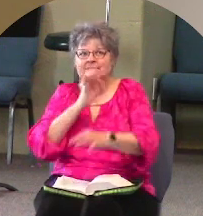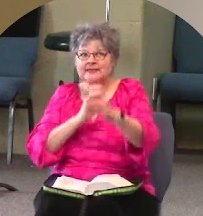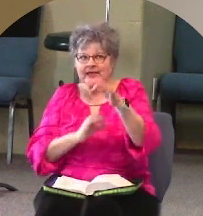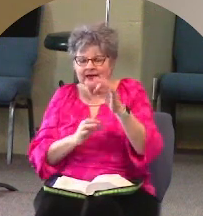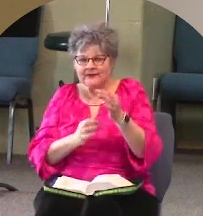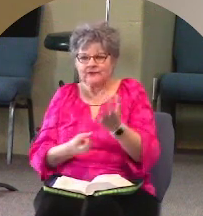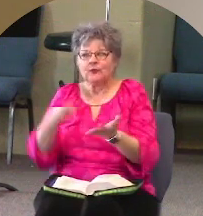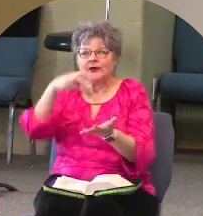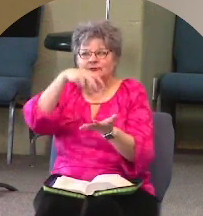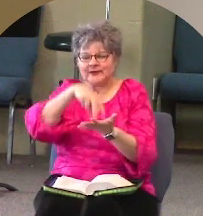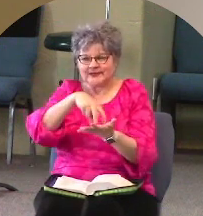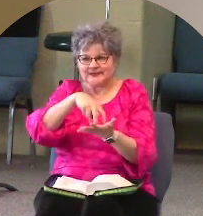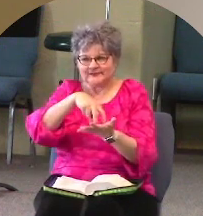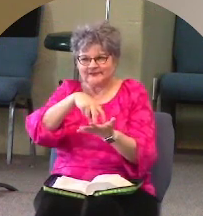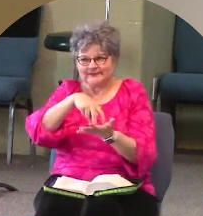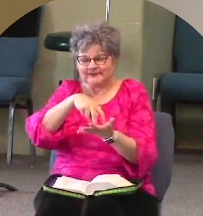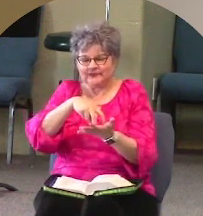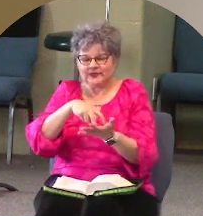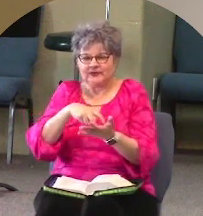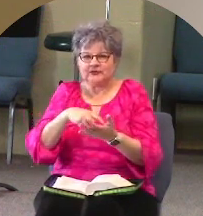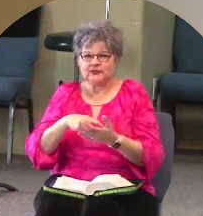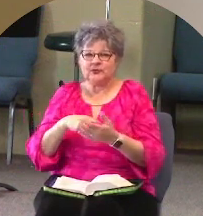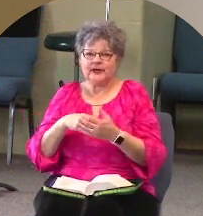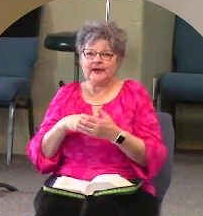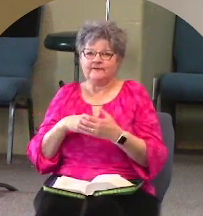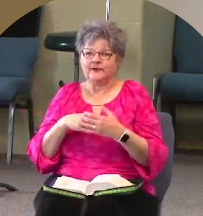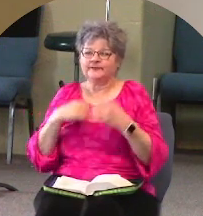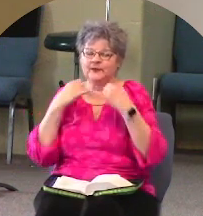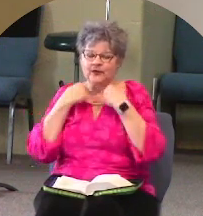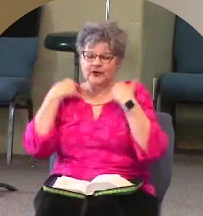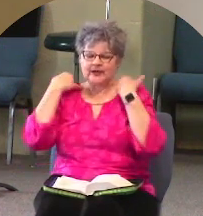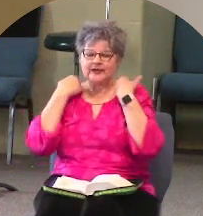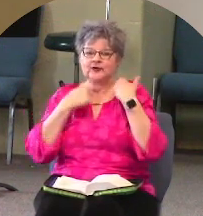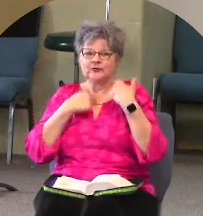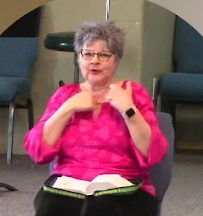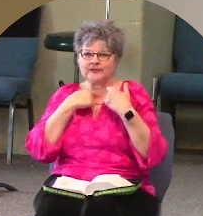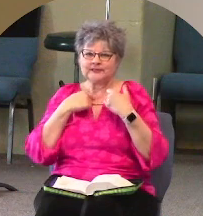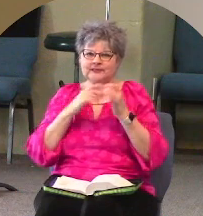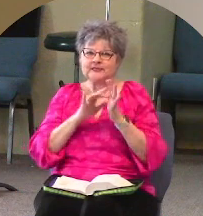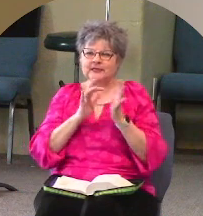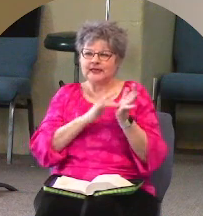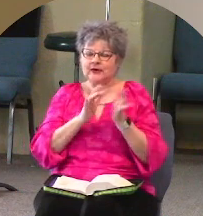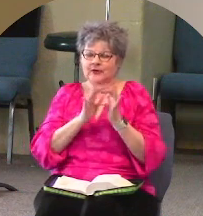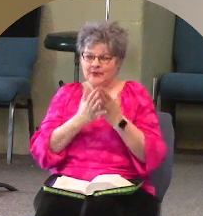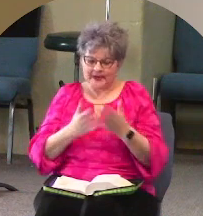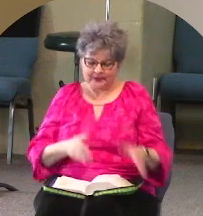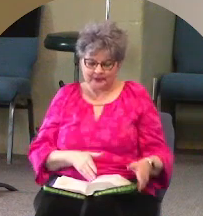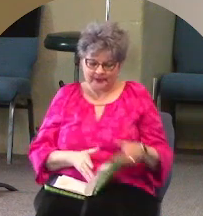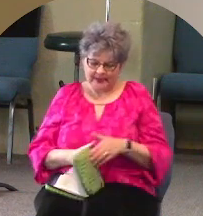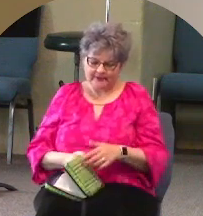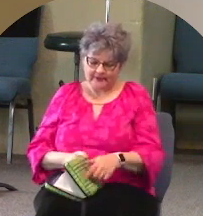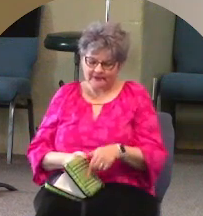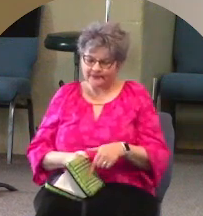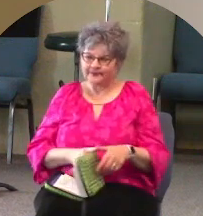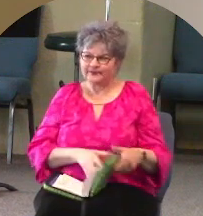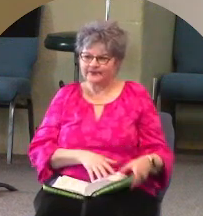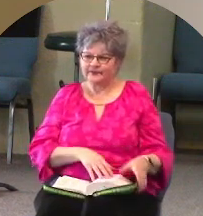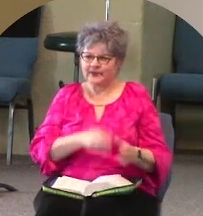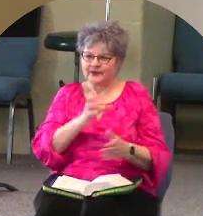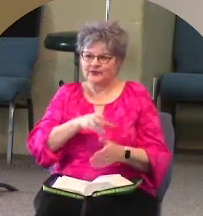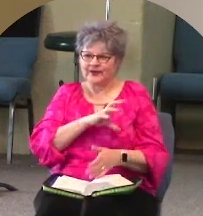resurrection. So we wear the crosses. We've got the crosses on our Bibles. And there's a place for the cross. Don't mishear me.